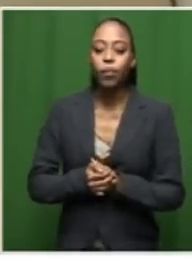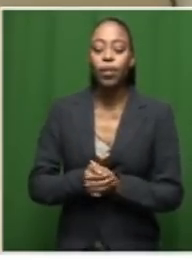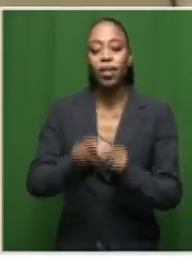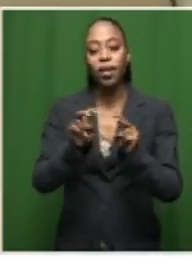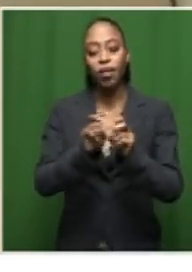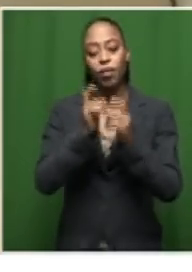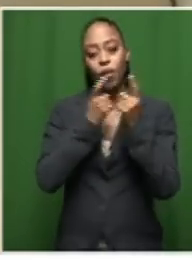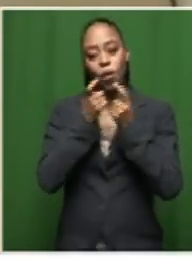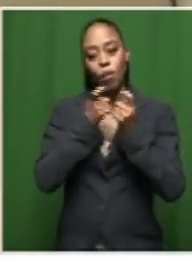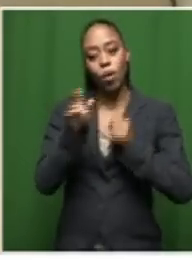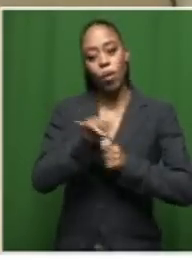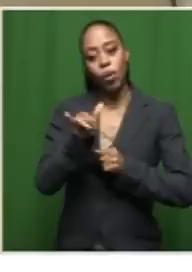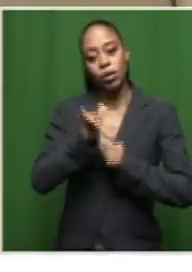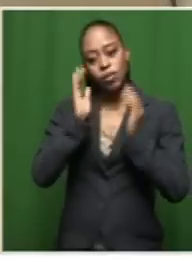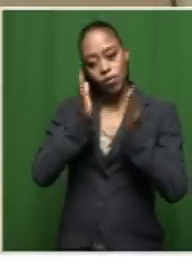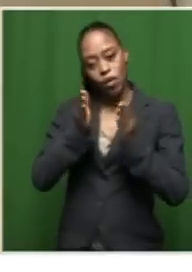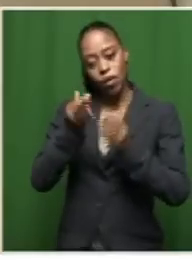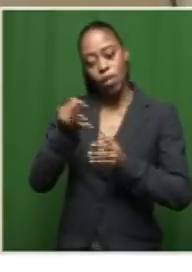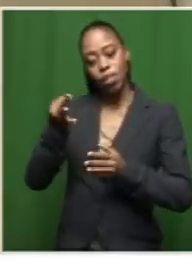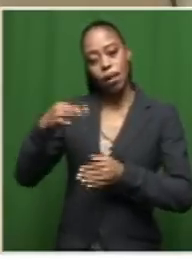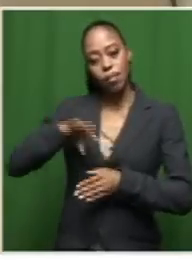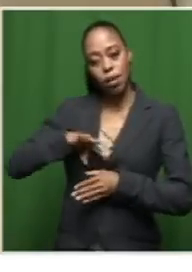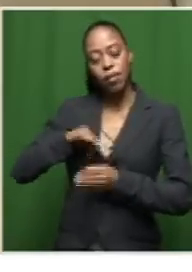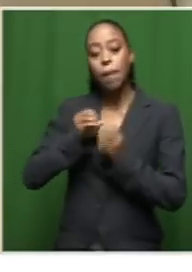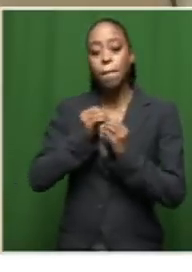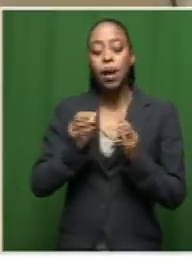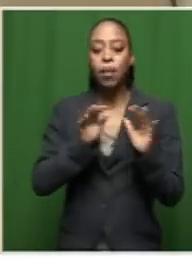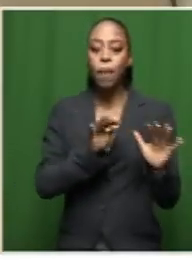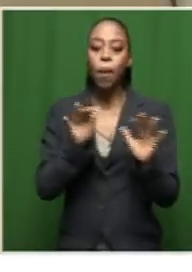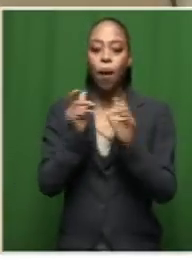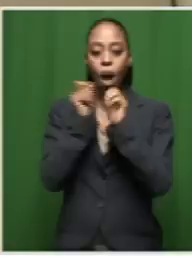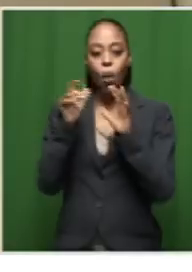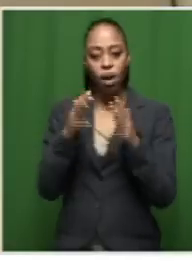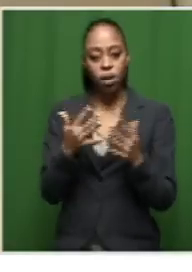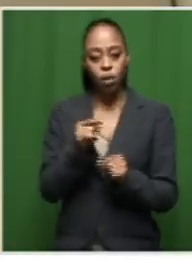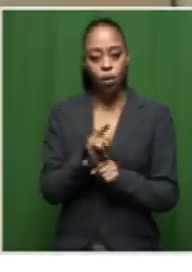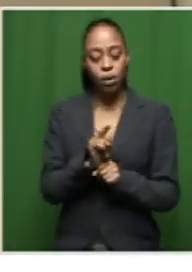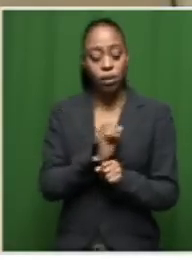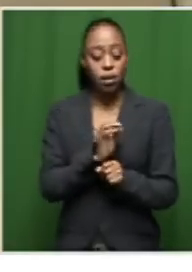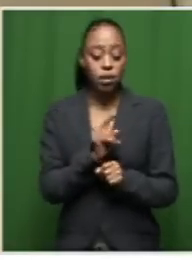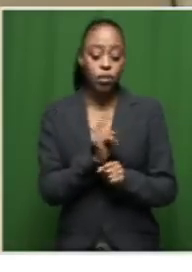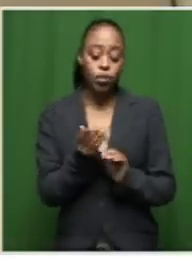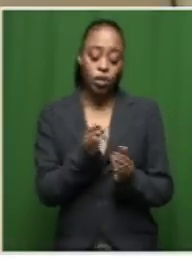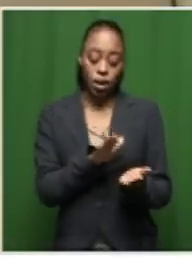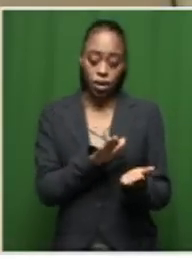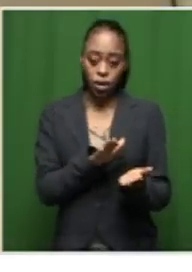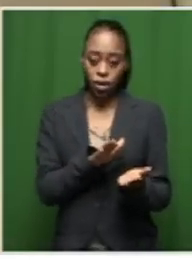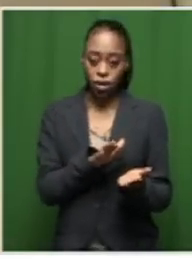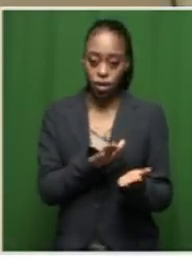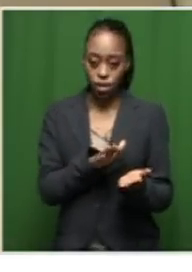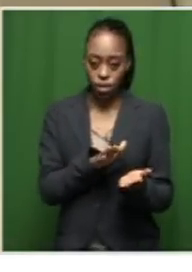category of our complaints deals with death benefits. Most people are not aware that when you pass away,